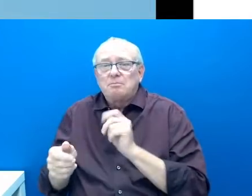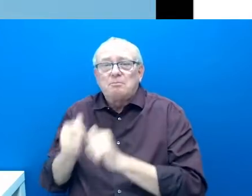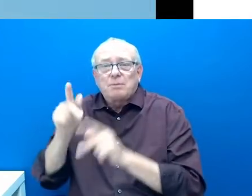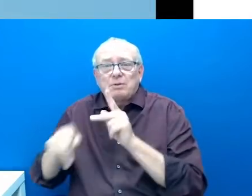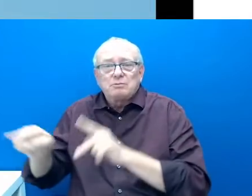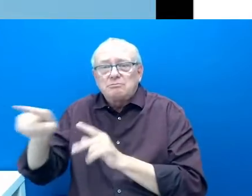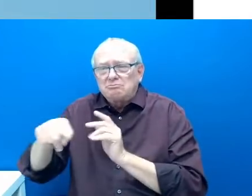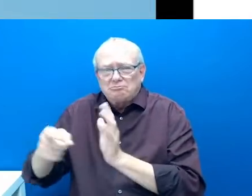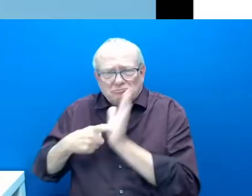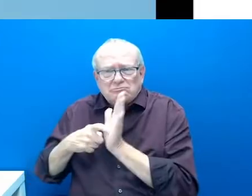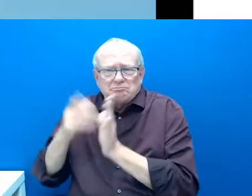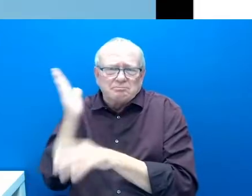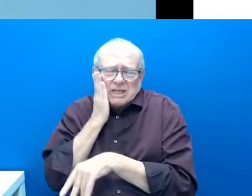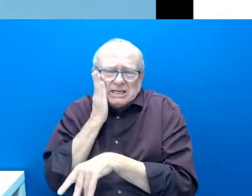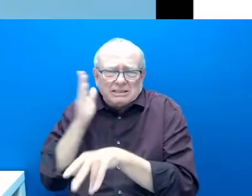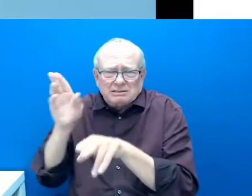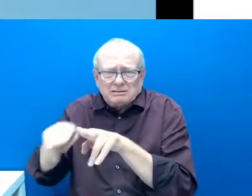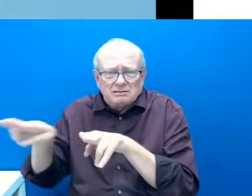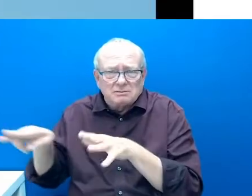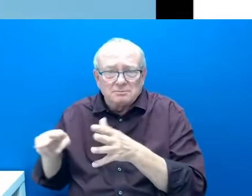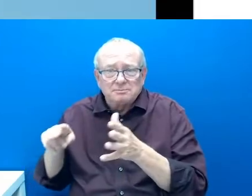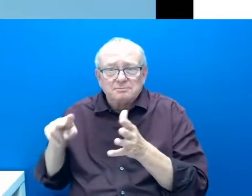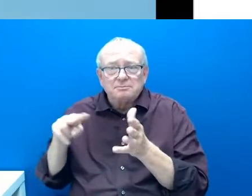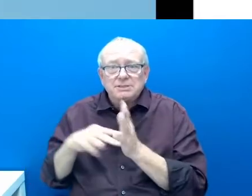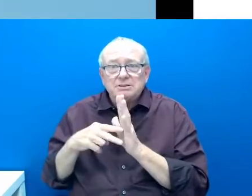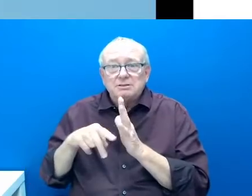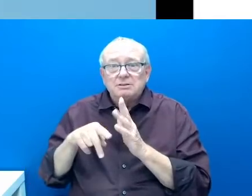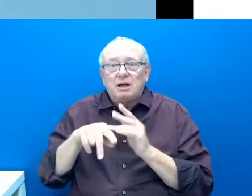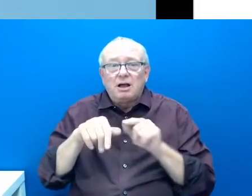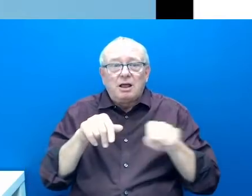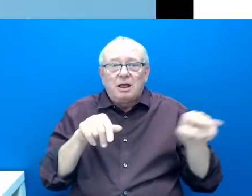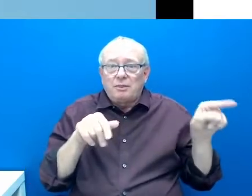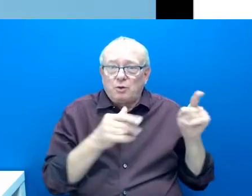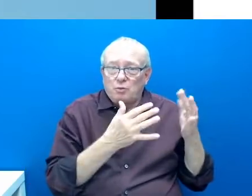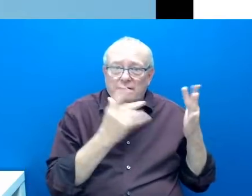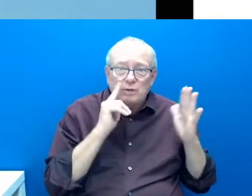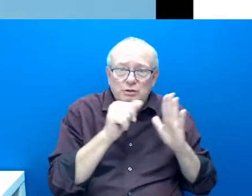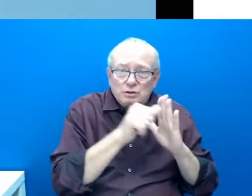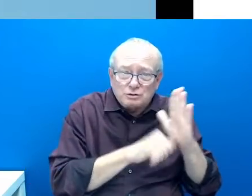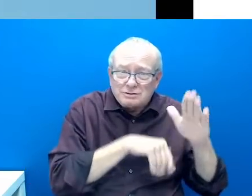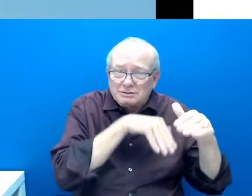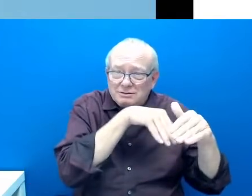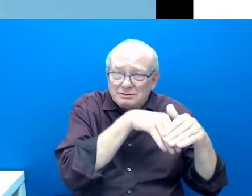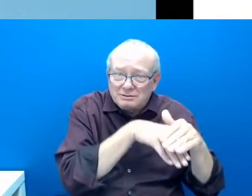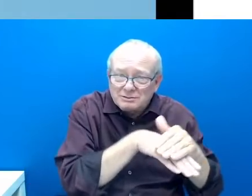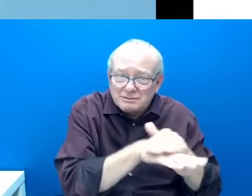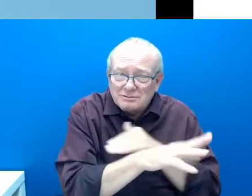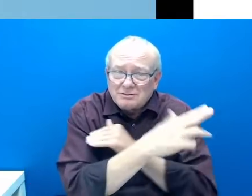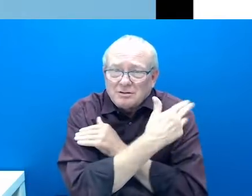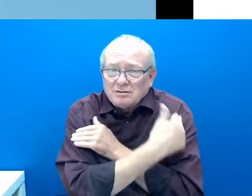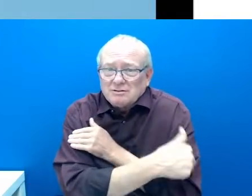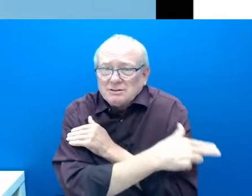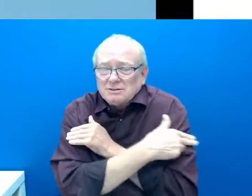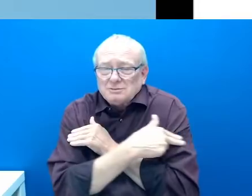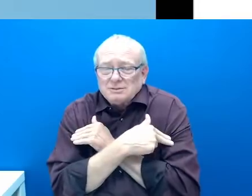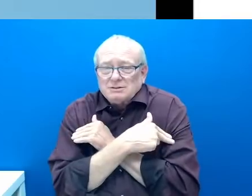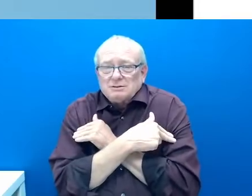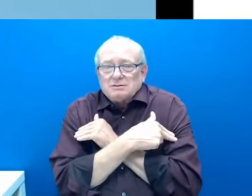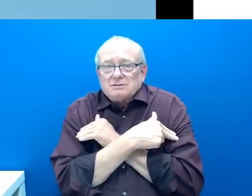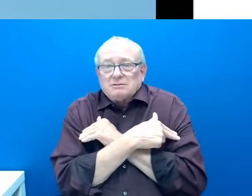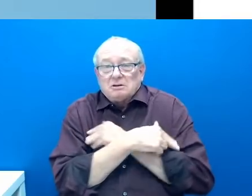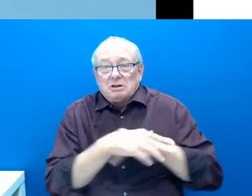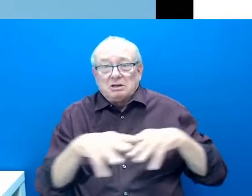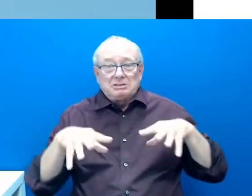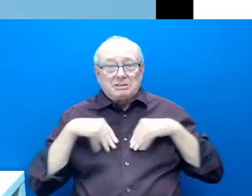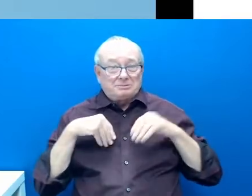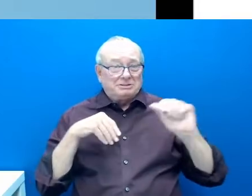manage the patients waiting for surgery that require admission. So we can't have 10 cases in one day where